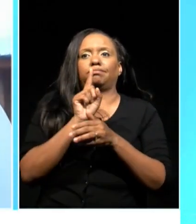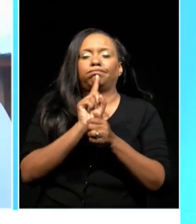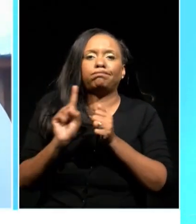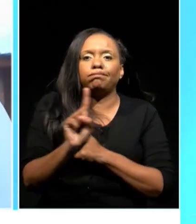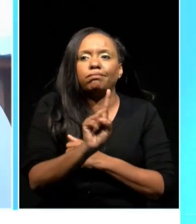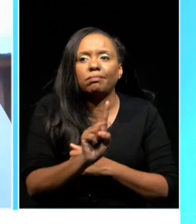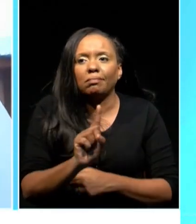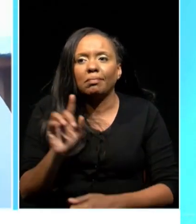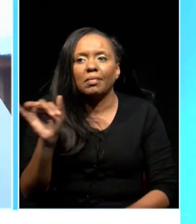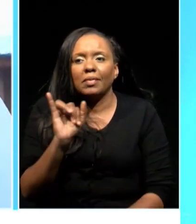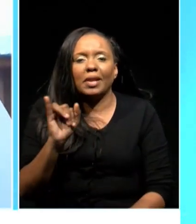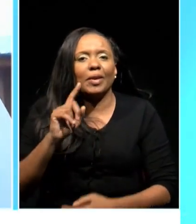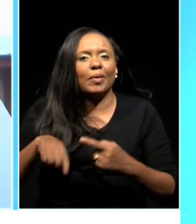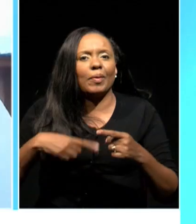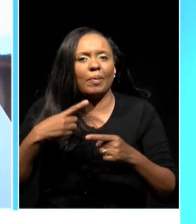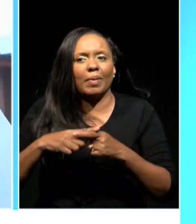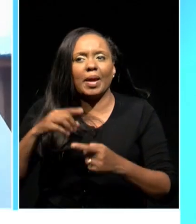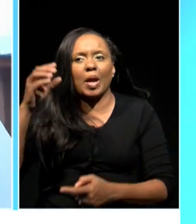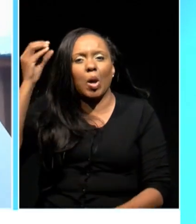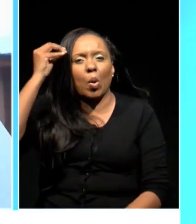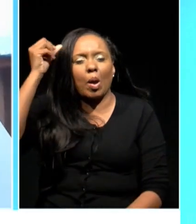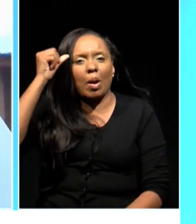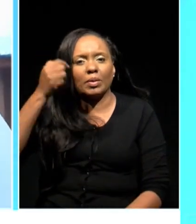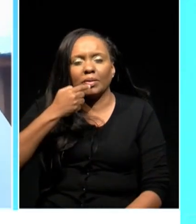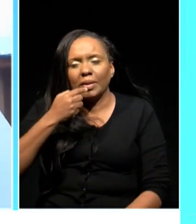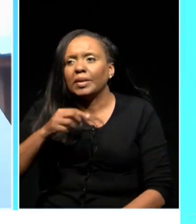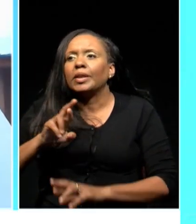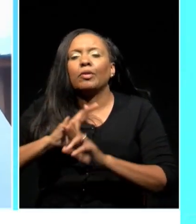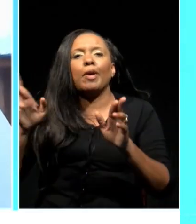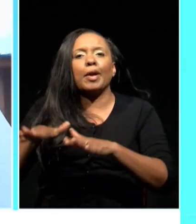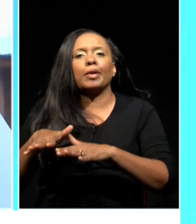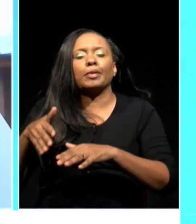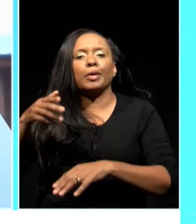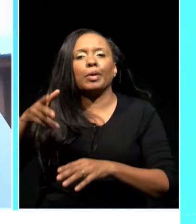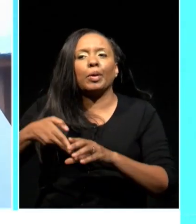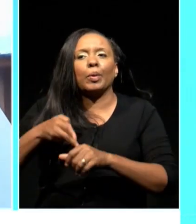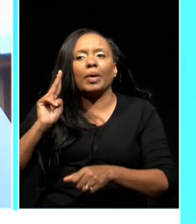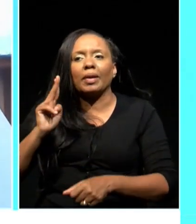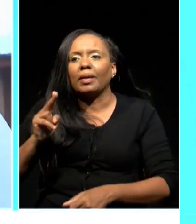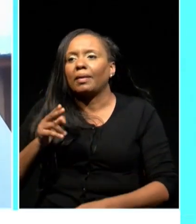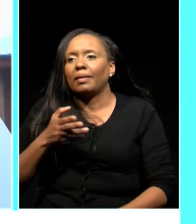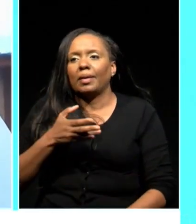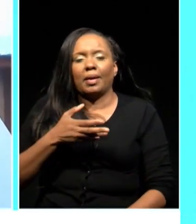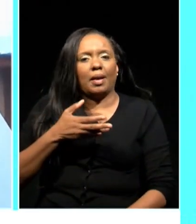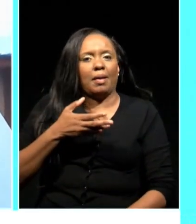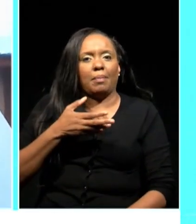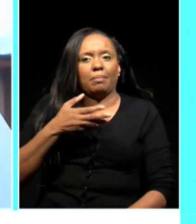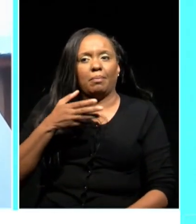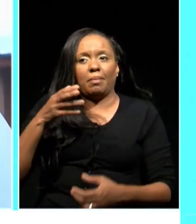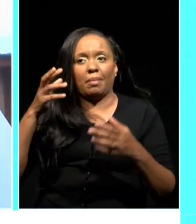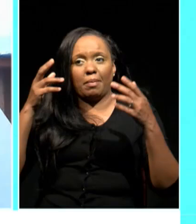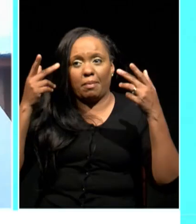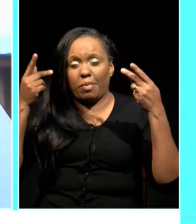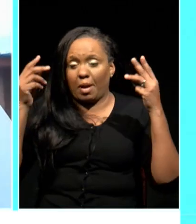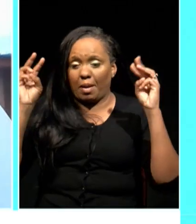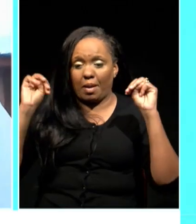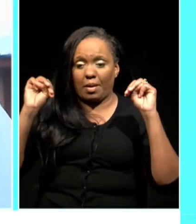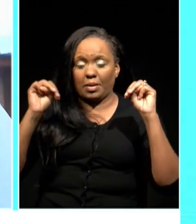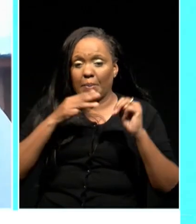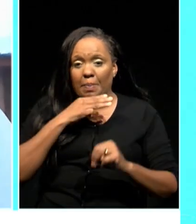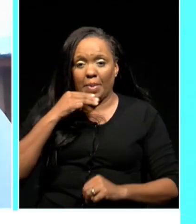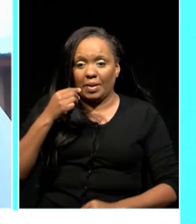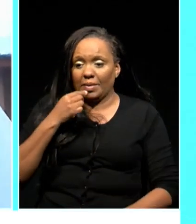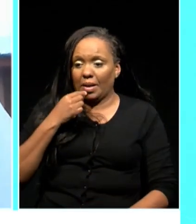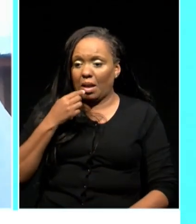Arthur made the mistake of saying that he was ready to go home, and she is not a lieutenant, she is a number one. So when she did that,